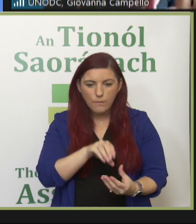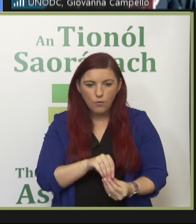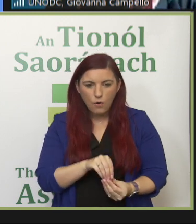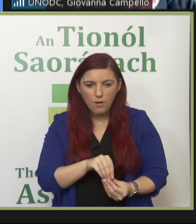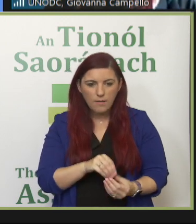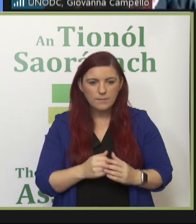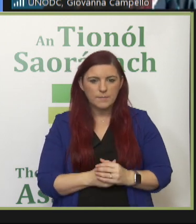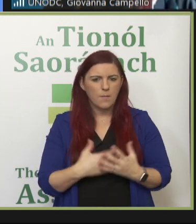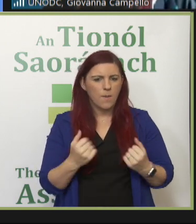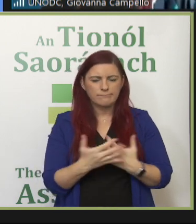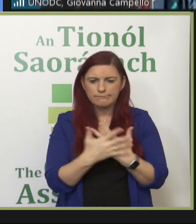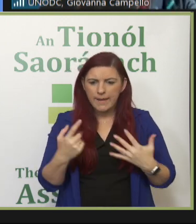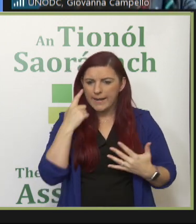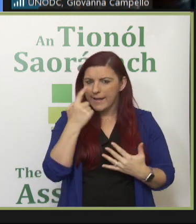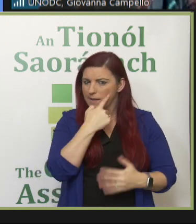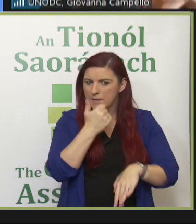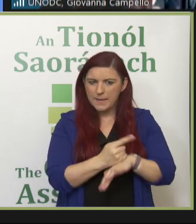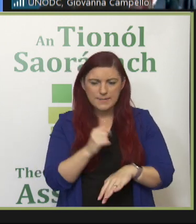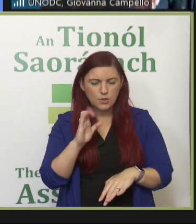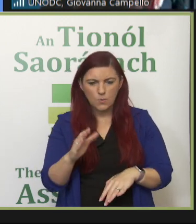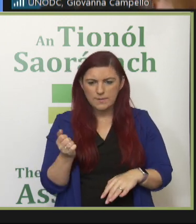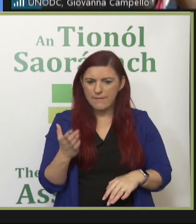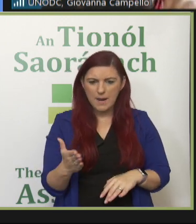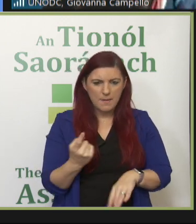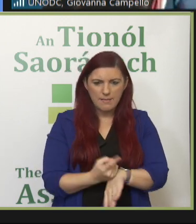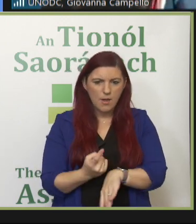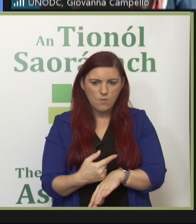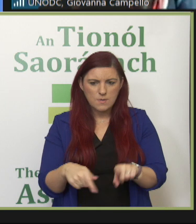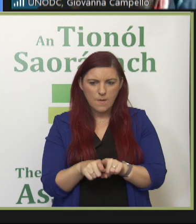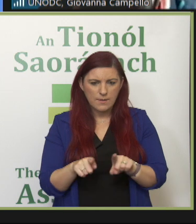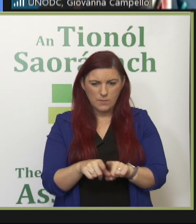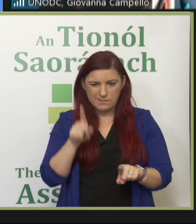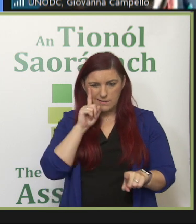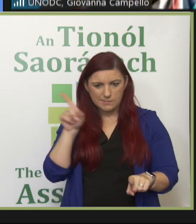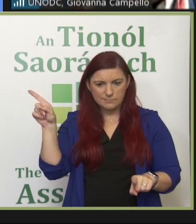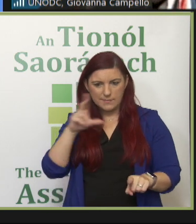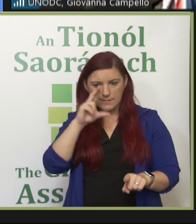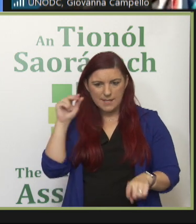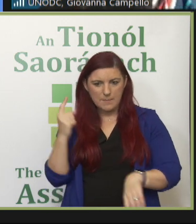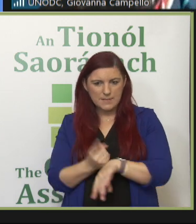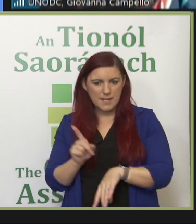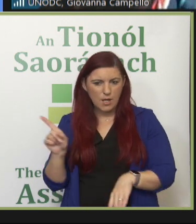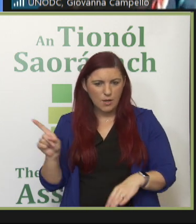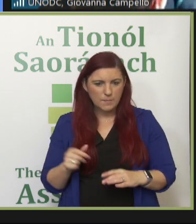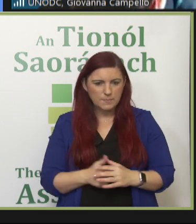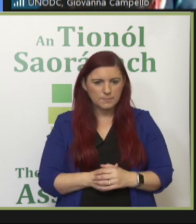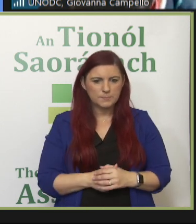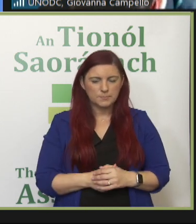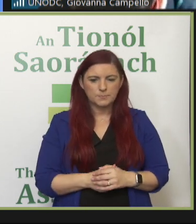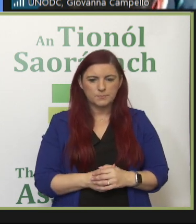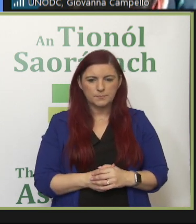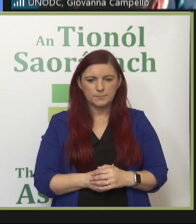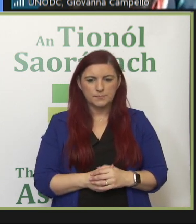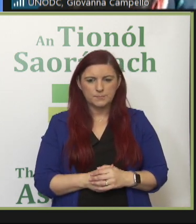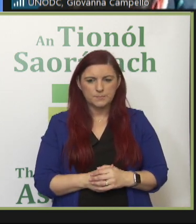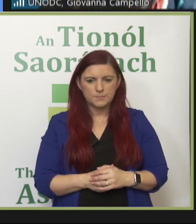have many evidence-based tools that are available. They are here on the slide. I will not talk about